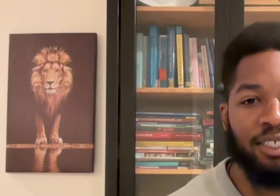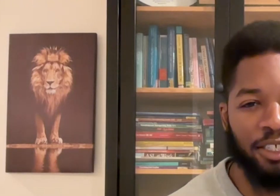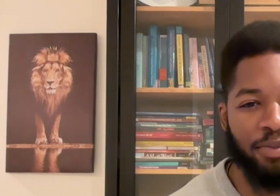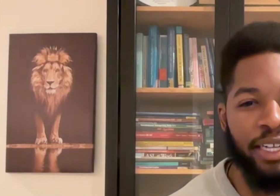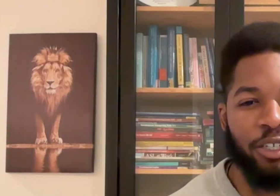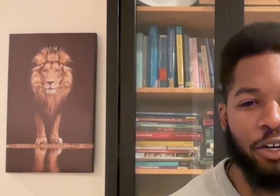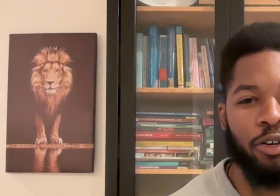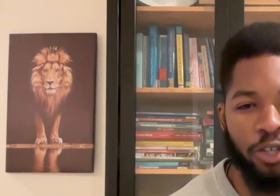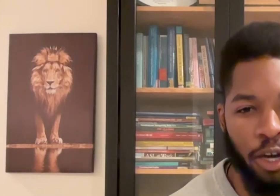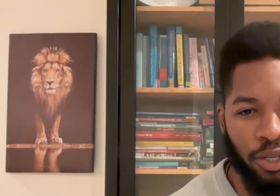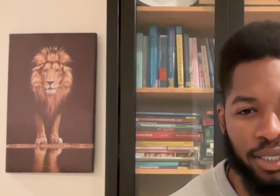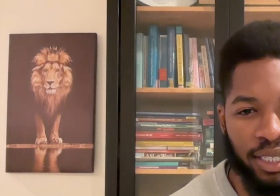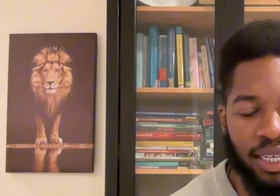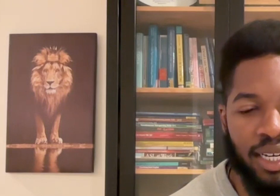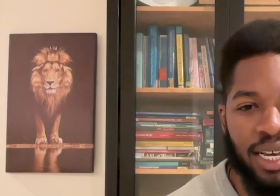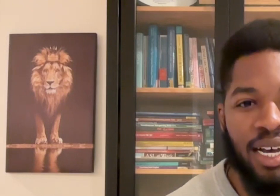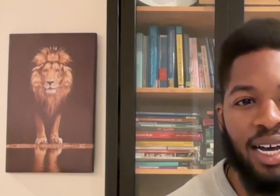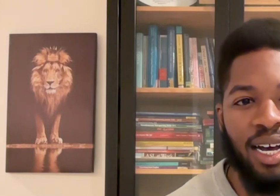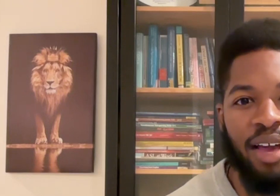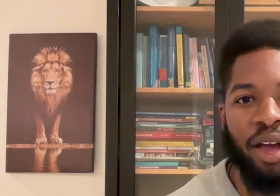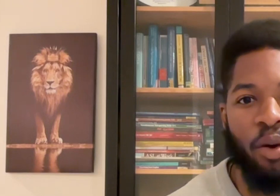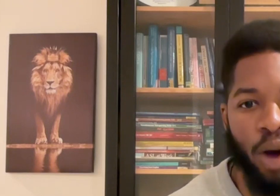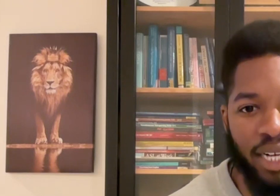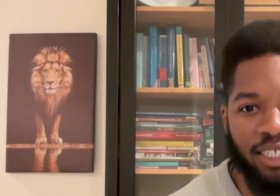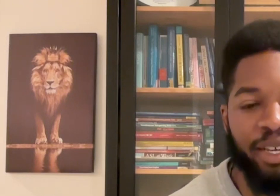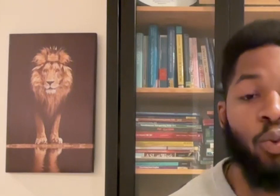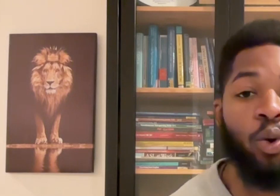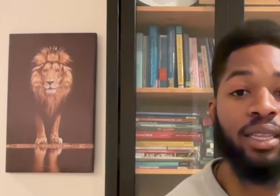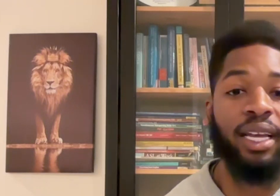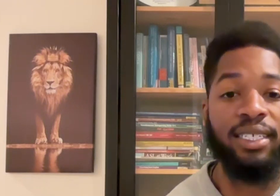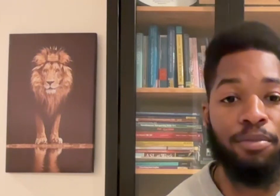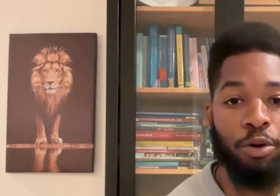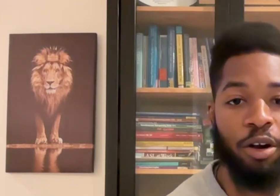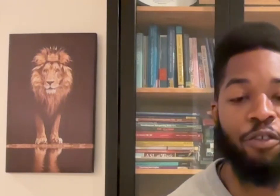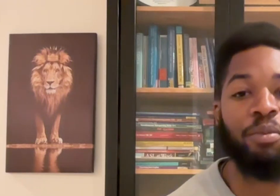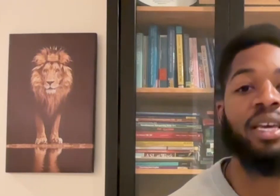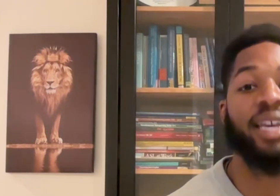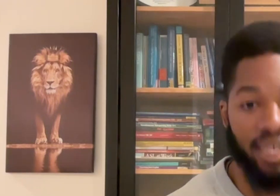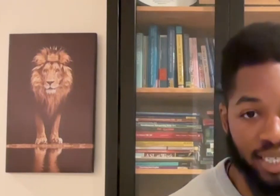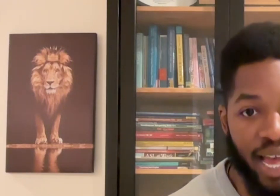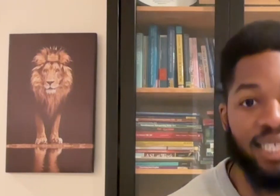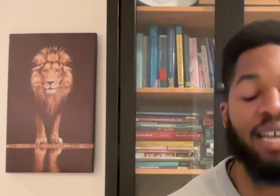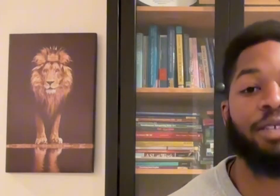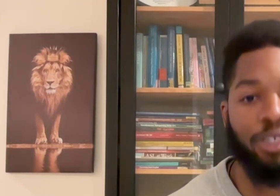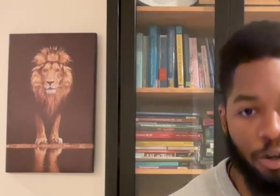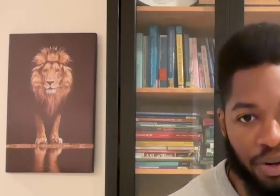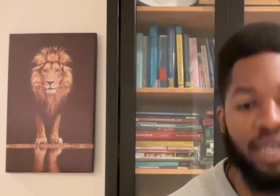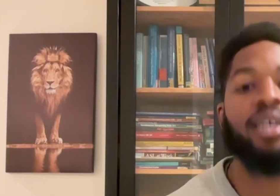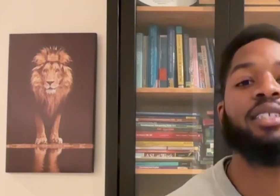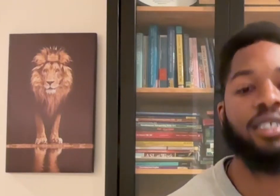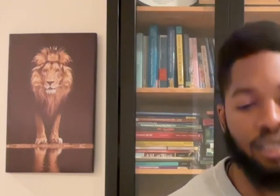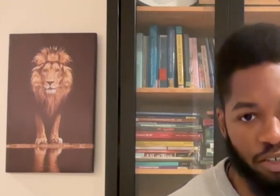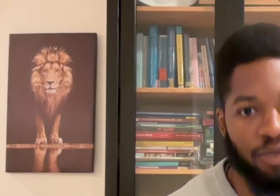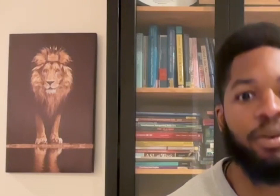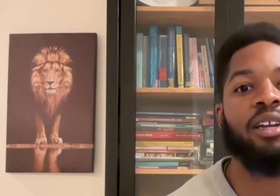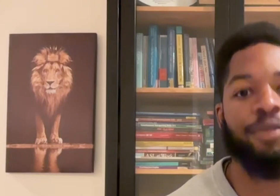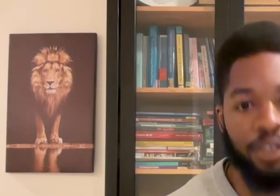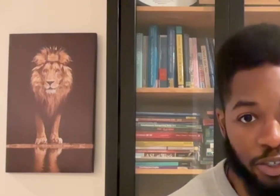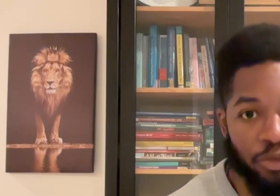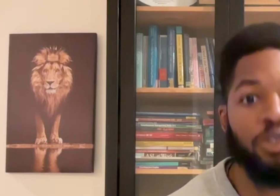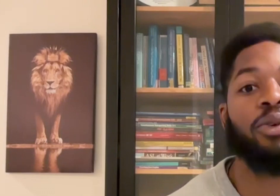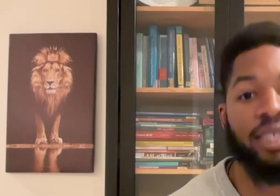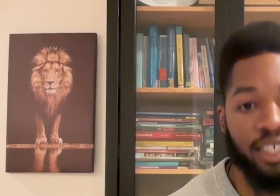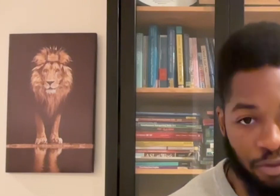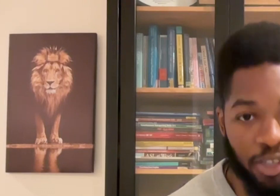interpreting, just make sure you're noticing and watching me. One thing's important for me is as I'm interpreting, just a little bit